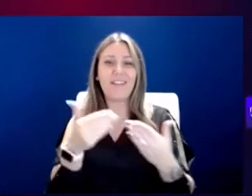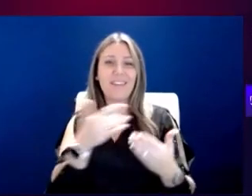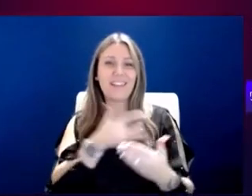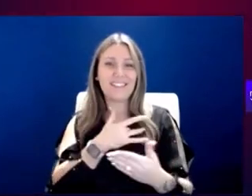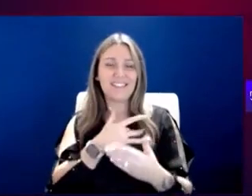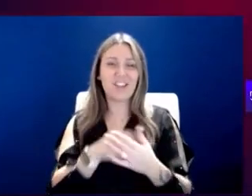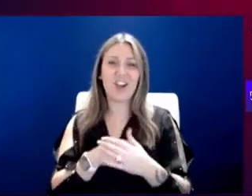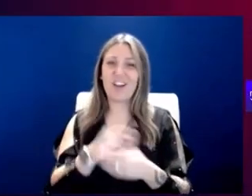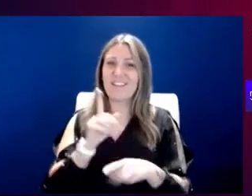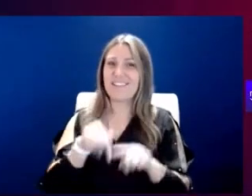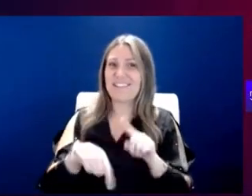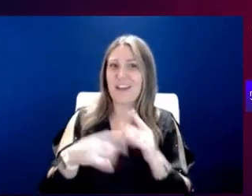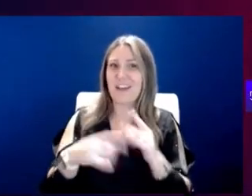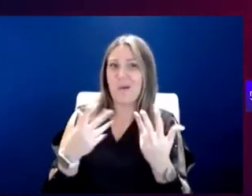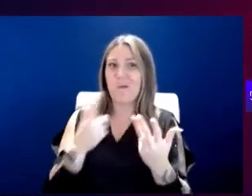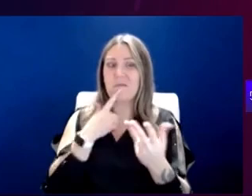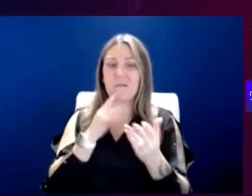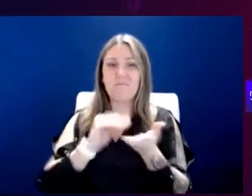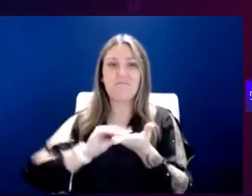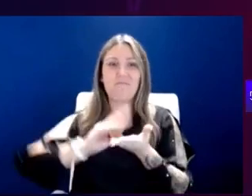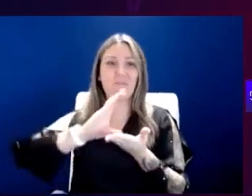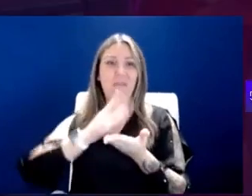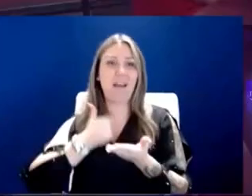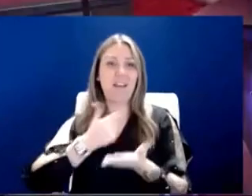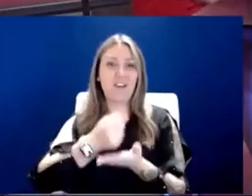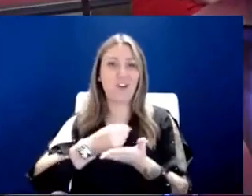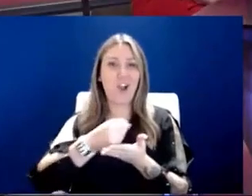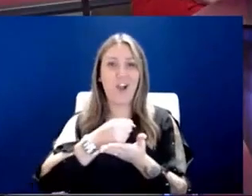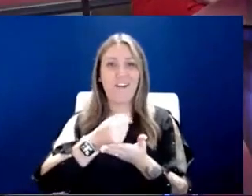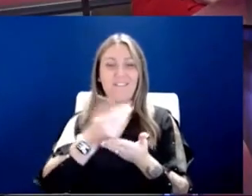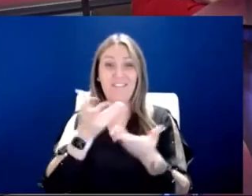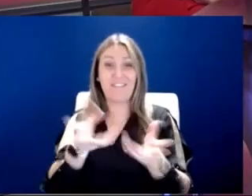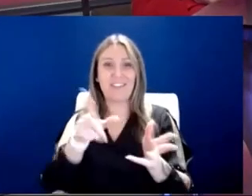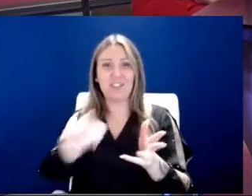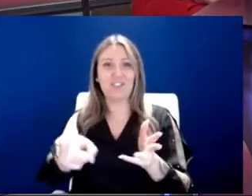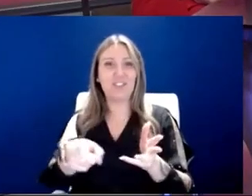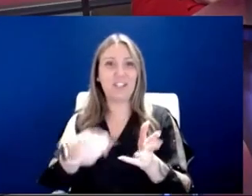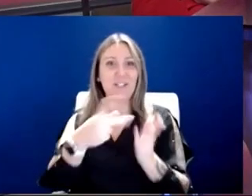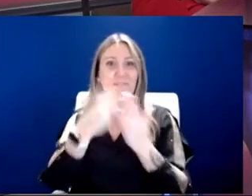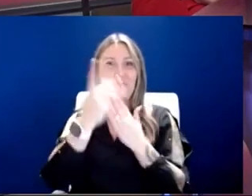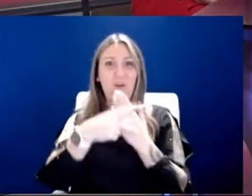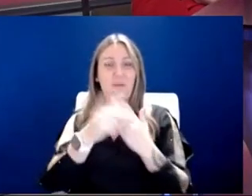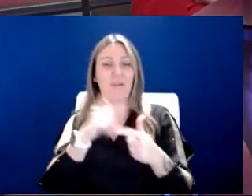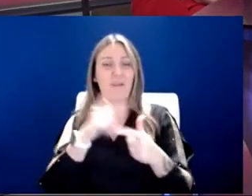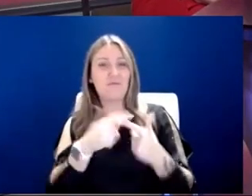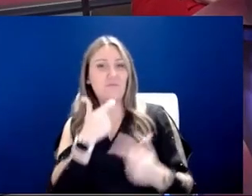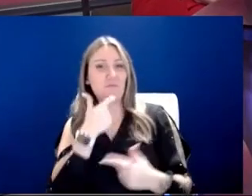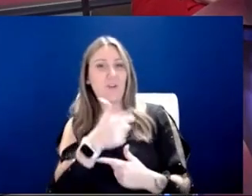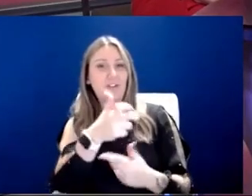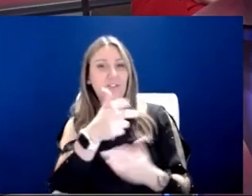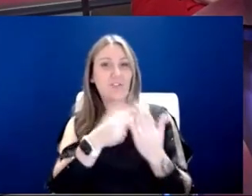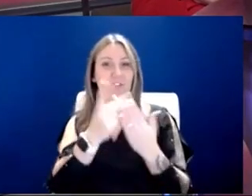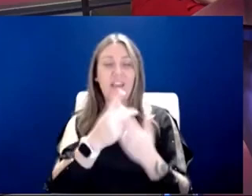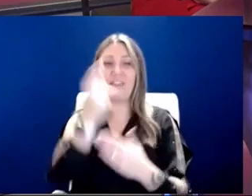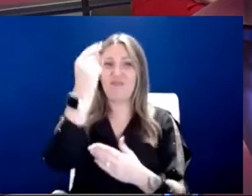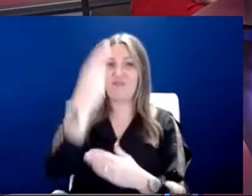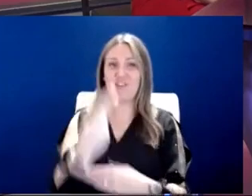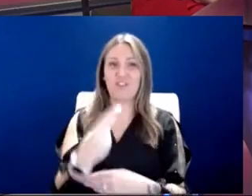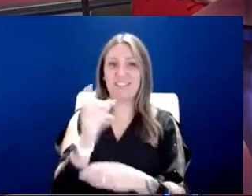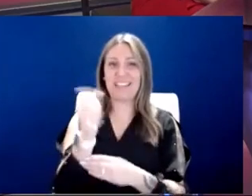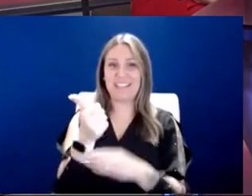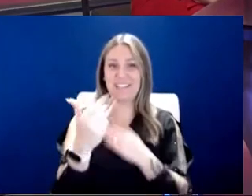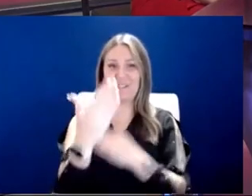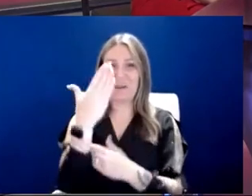up my coffee, wrap this show up, and get ready to watch your show. I'm so excited. Every Thursday at 10 a.m. Every Thursday at 10 a.m. All right. We Yes. will be